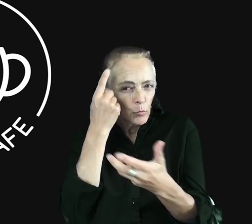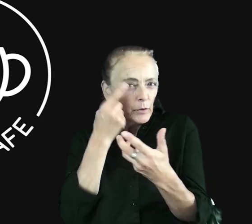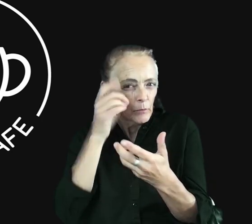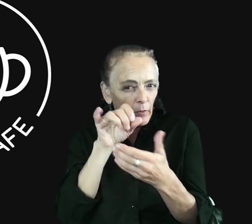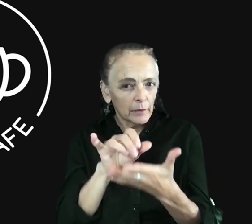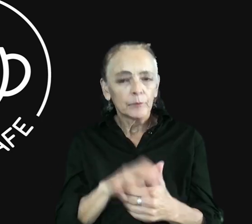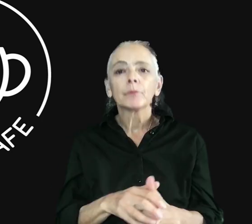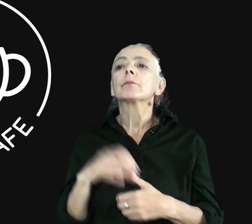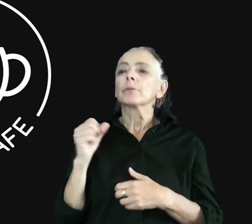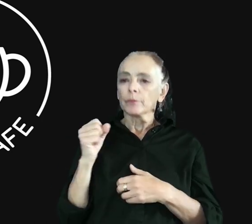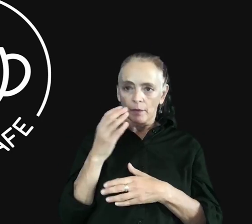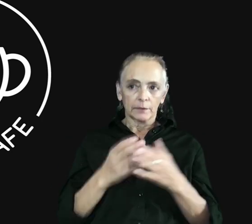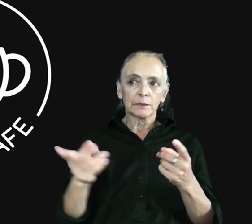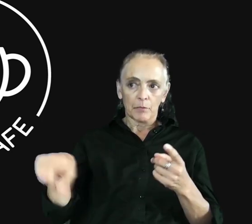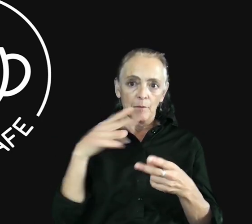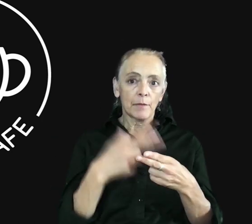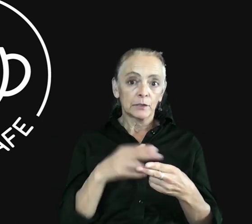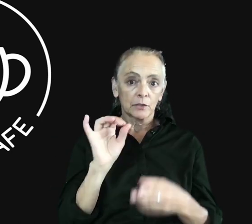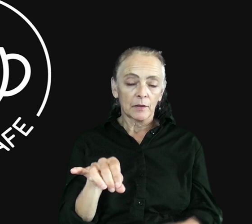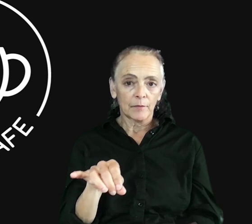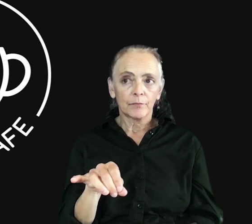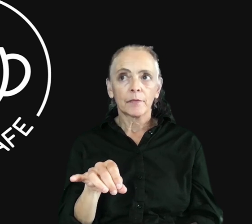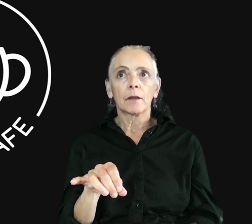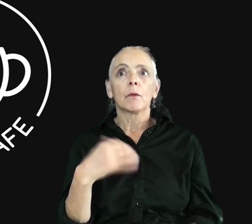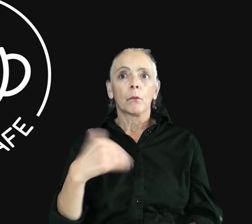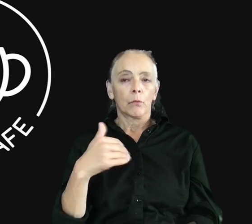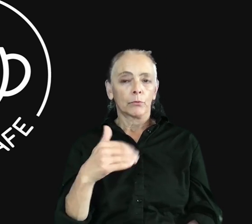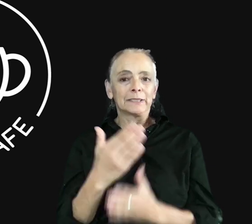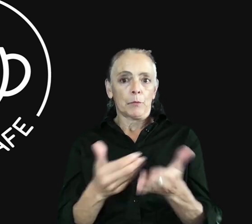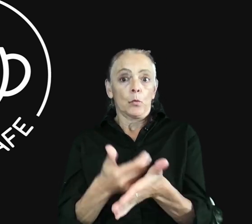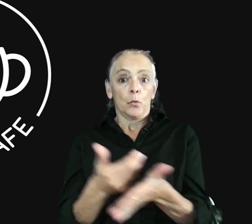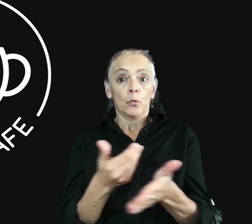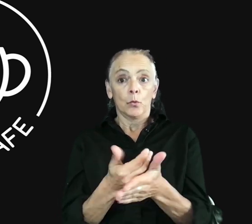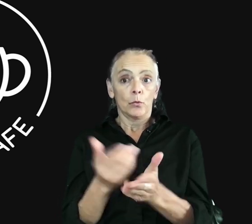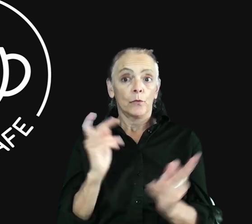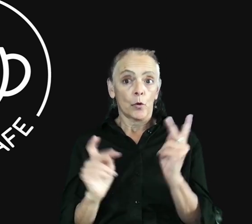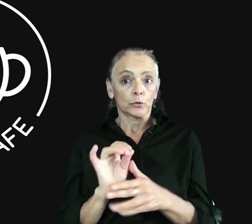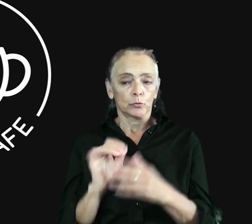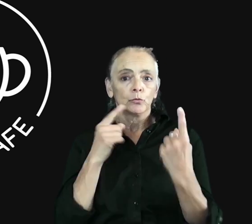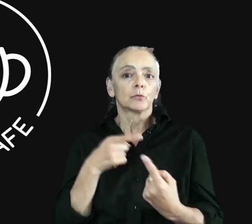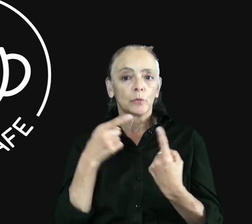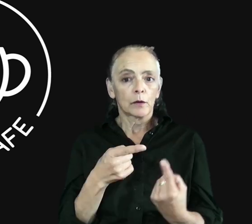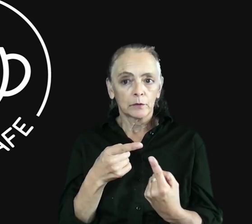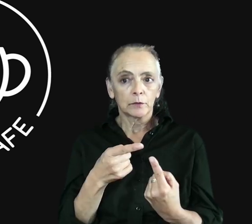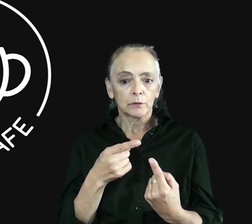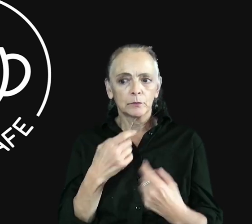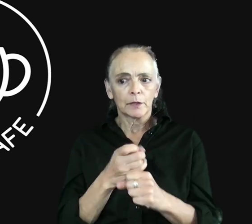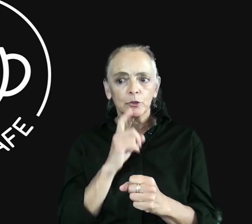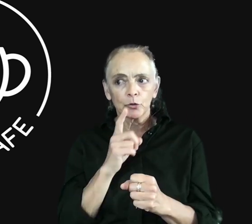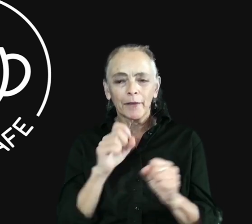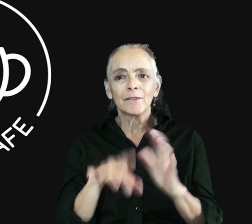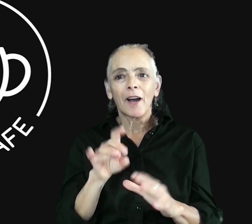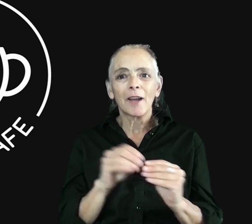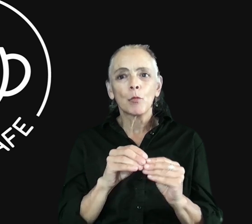couple of them kind of mentioned something similar to that where especially some of our newer folks have struggled to kind of find more